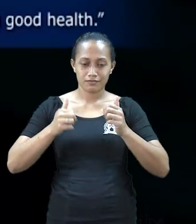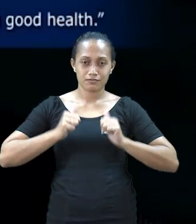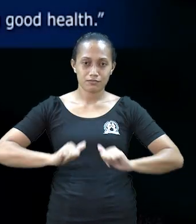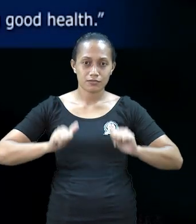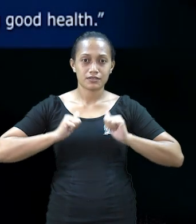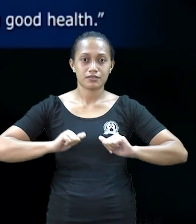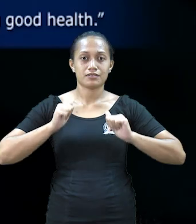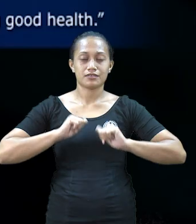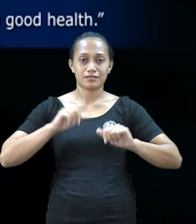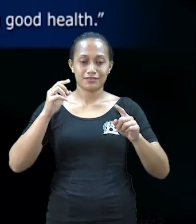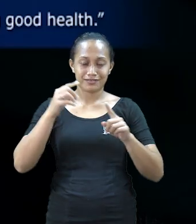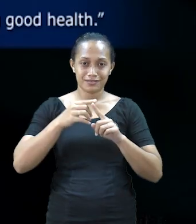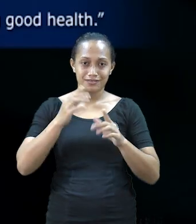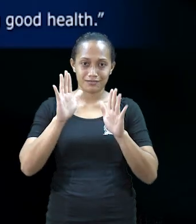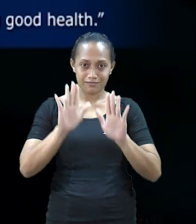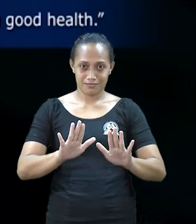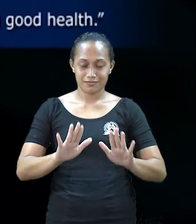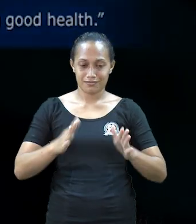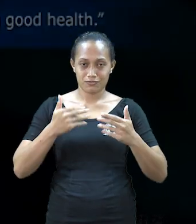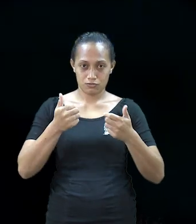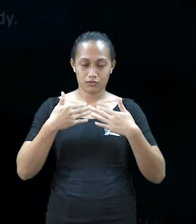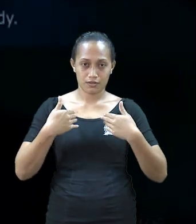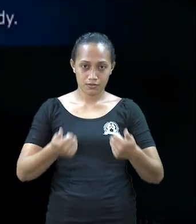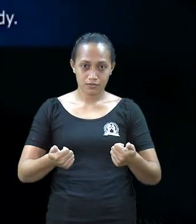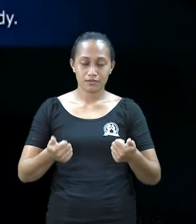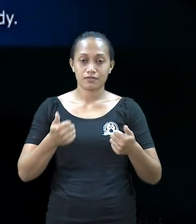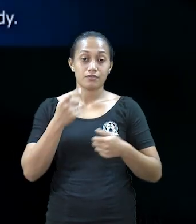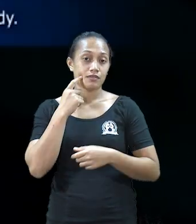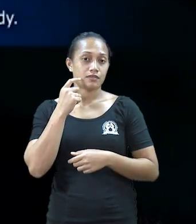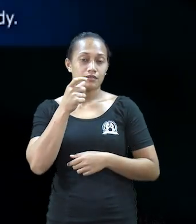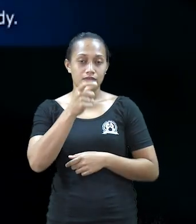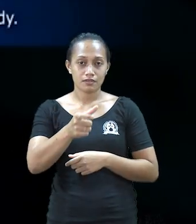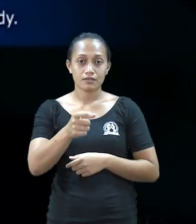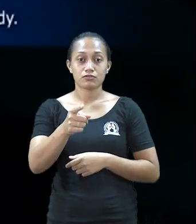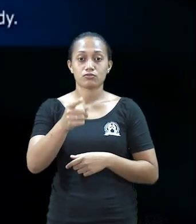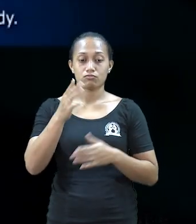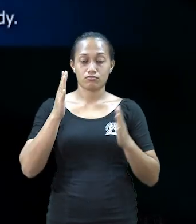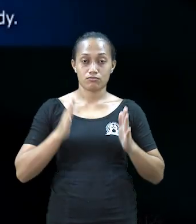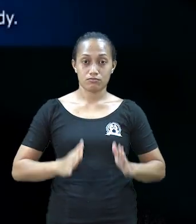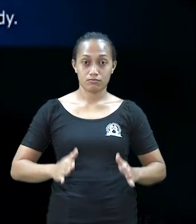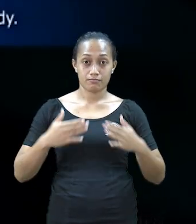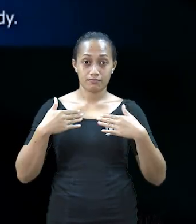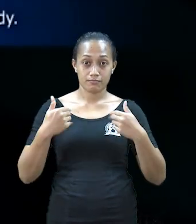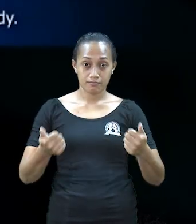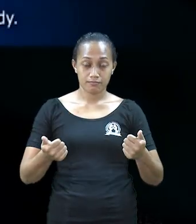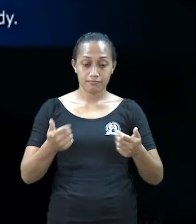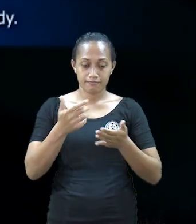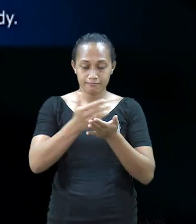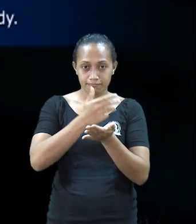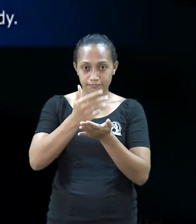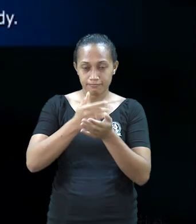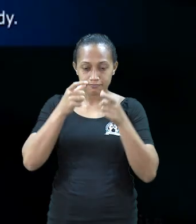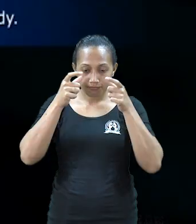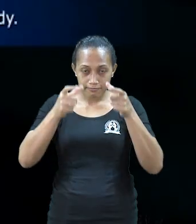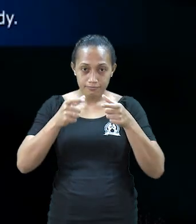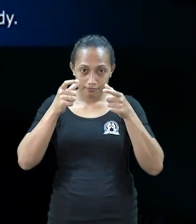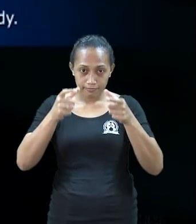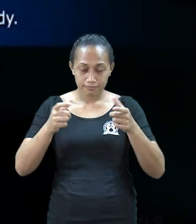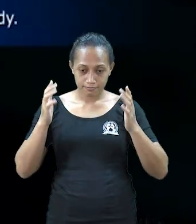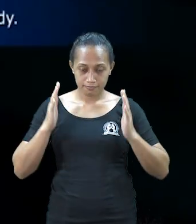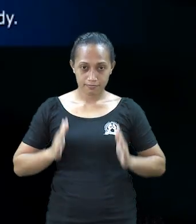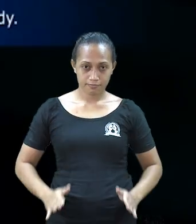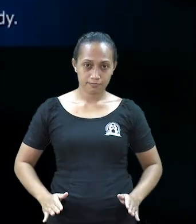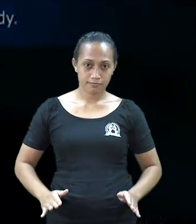and practice maintaining good health. In simple words, personal hygiene is taking care of one's